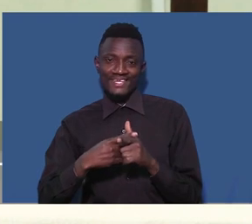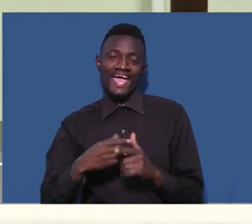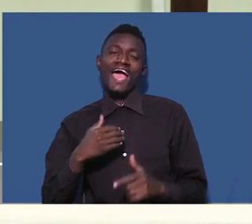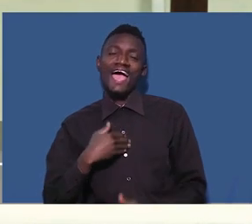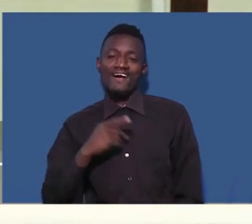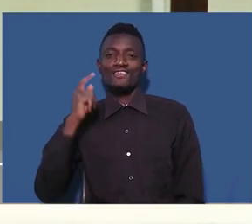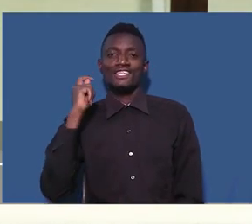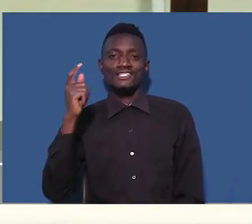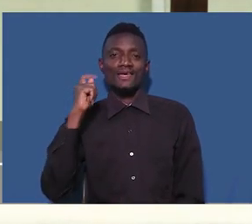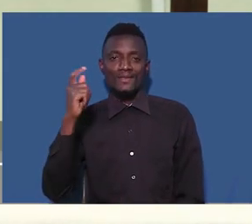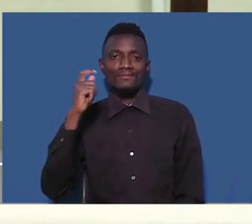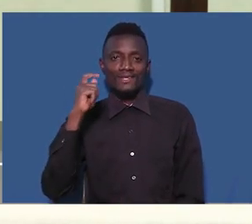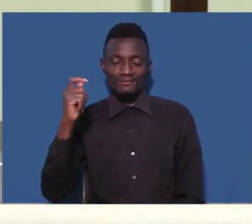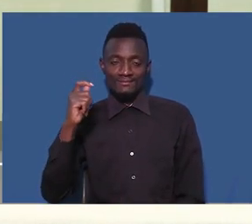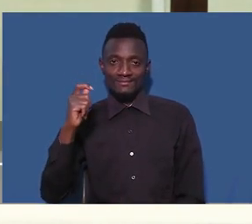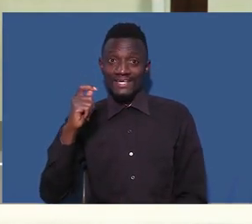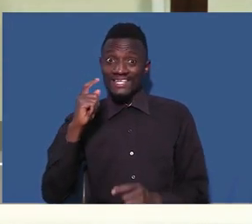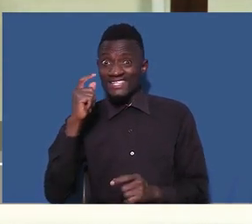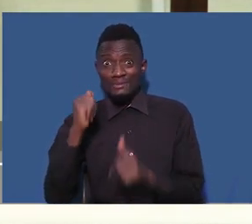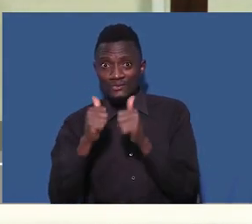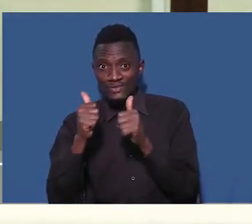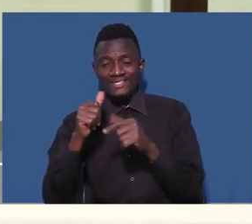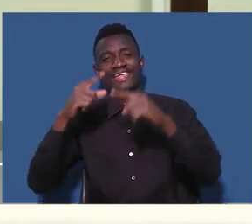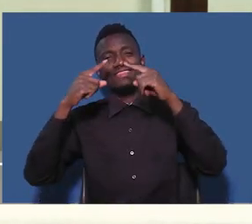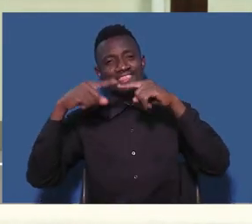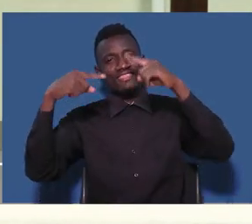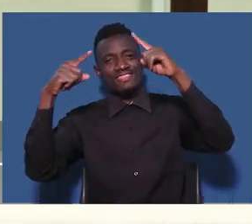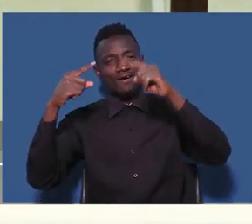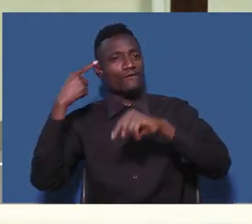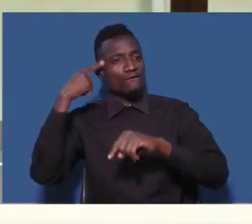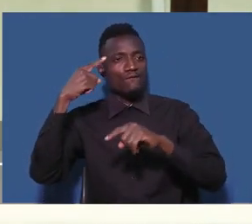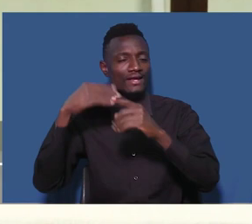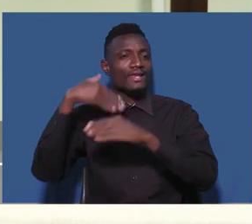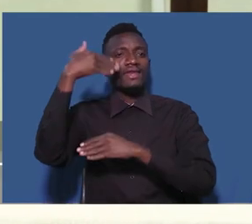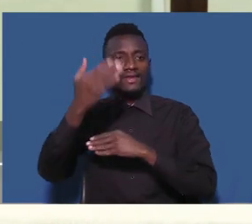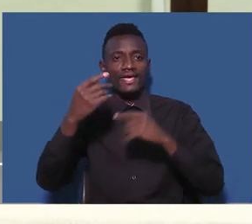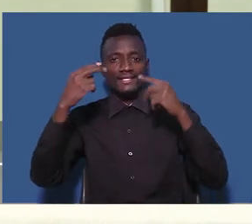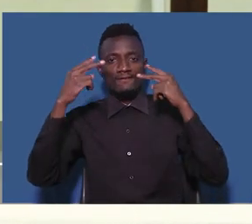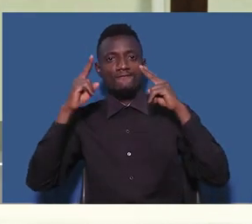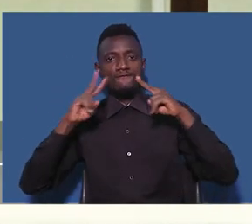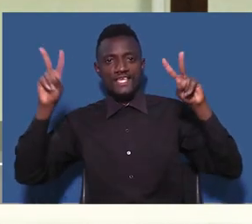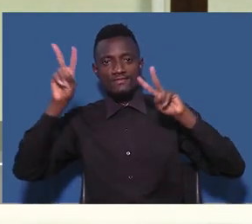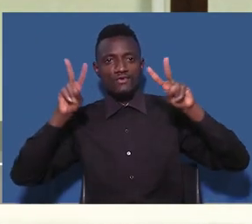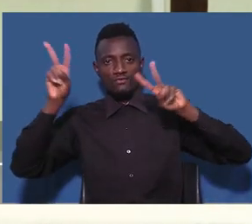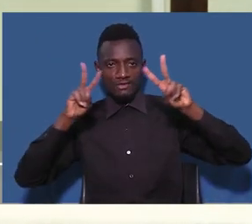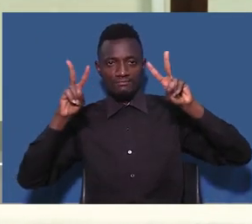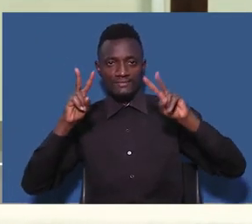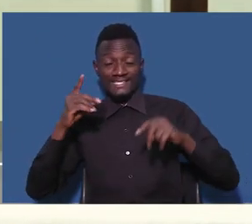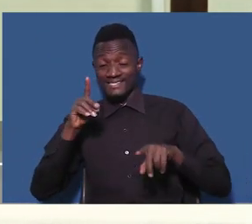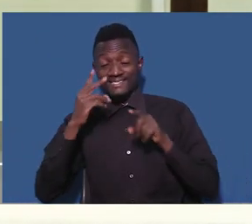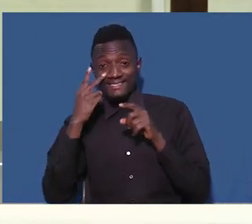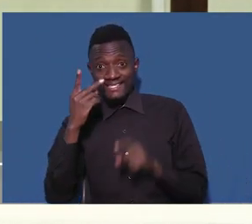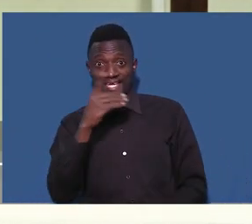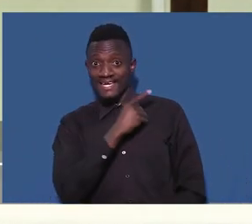embolden you for victory to the next battle. The Bible says, David, actually talked to God, and he